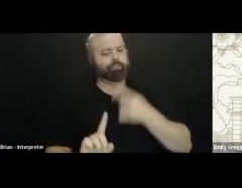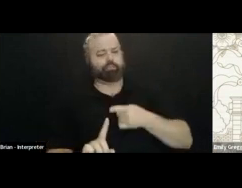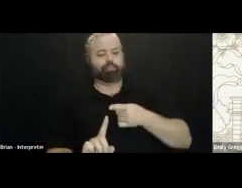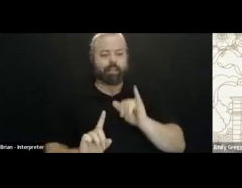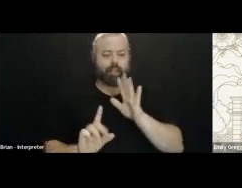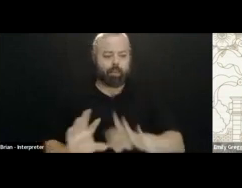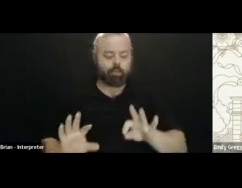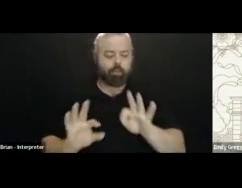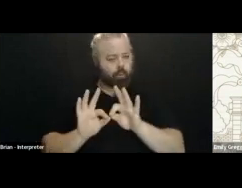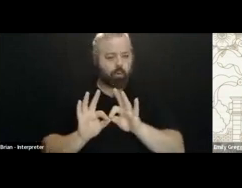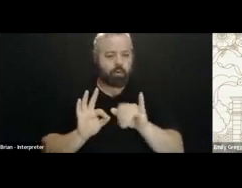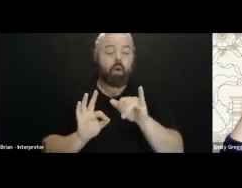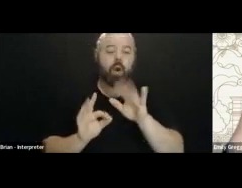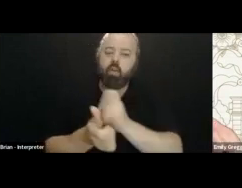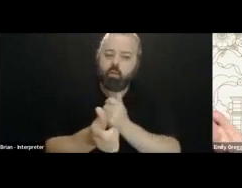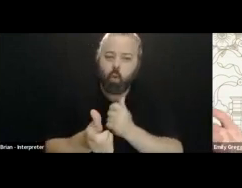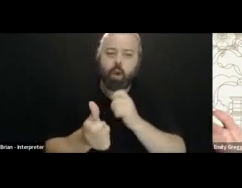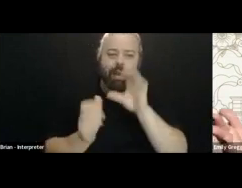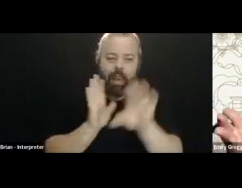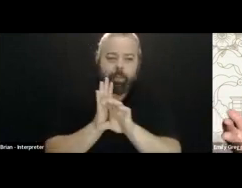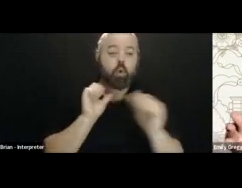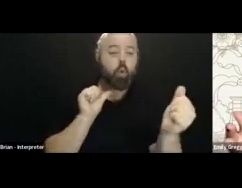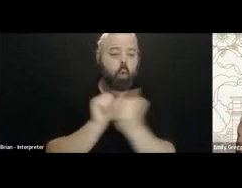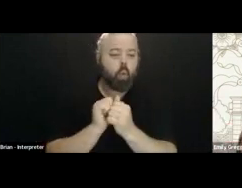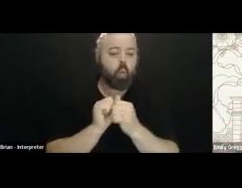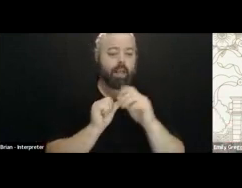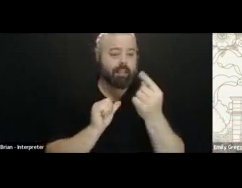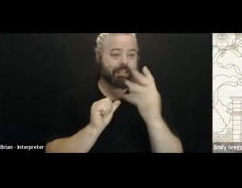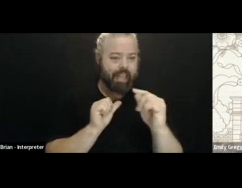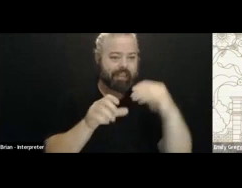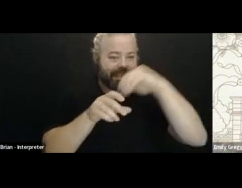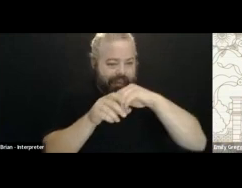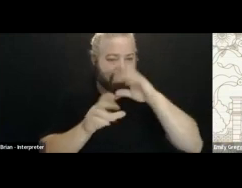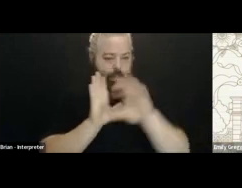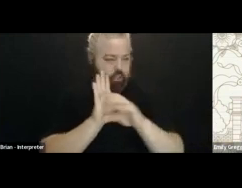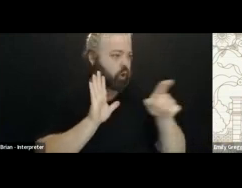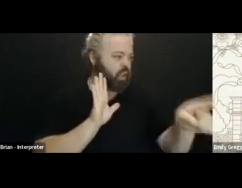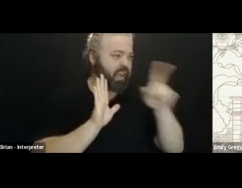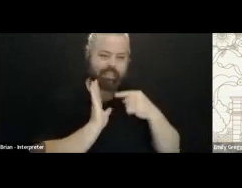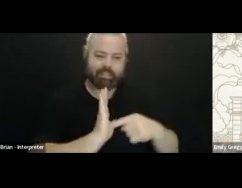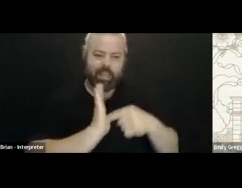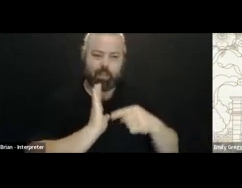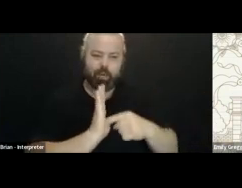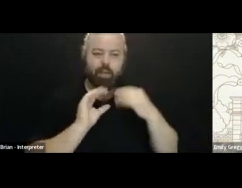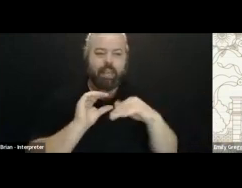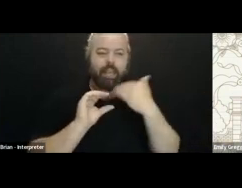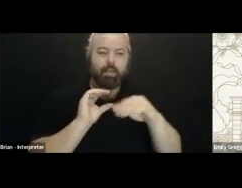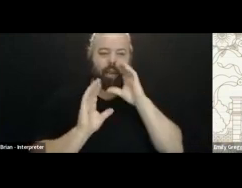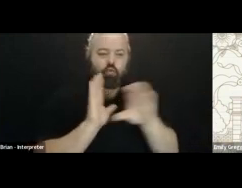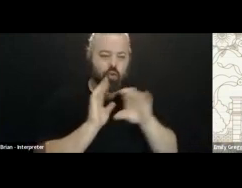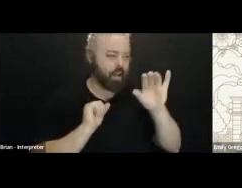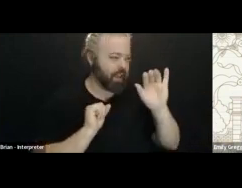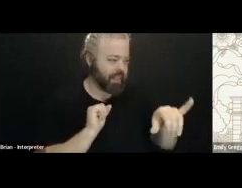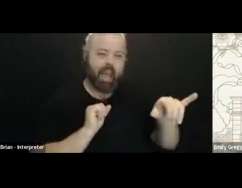with embedded text. So this is an example of sort of an email graphic that was made